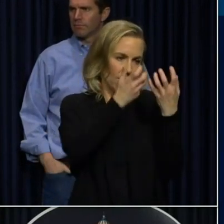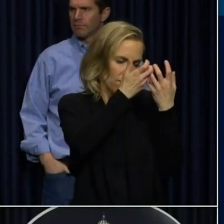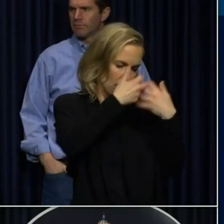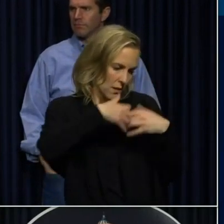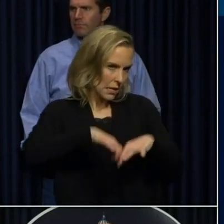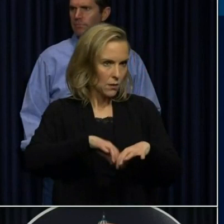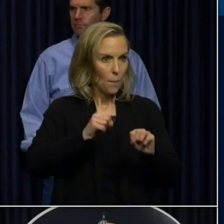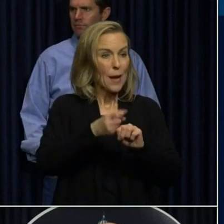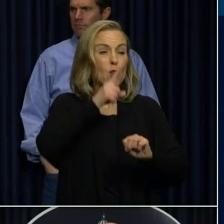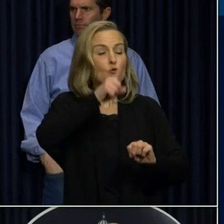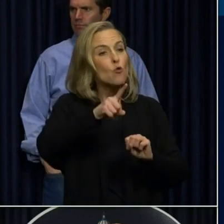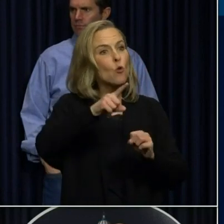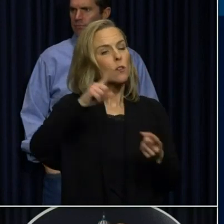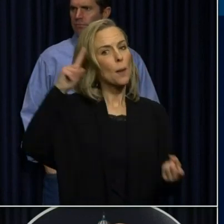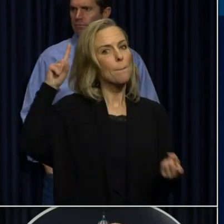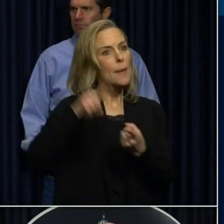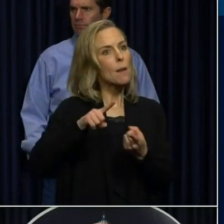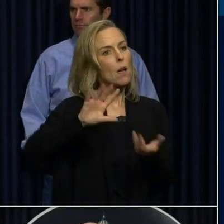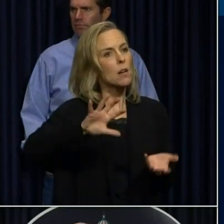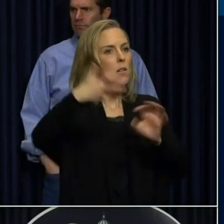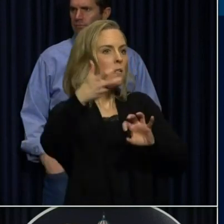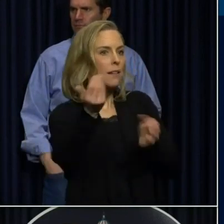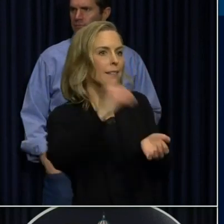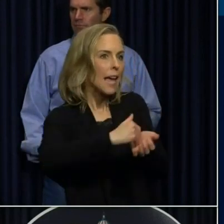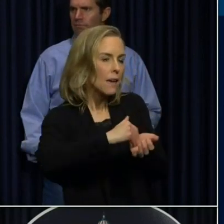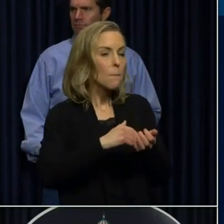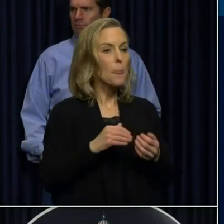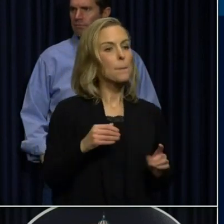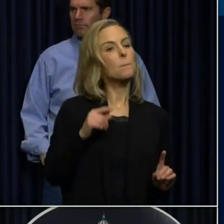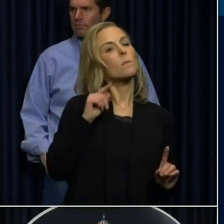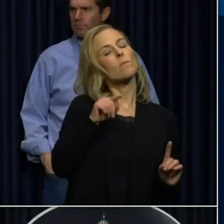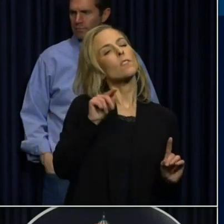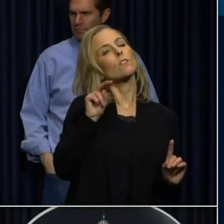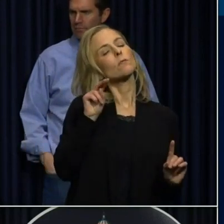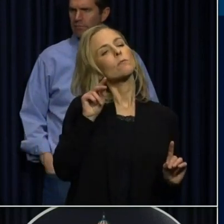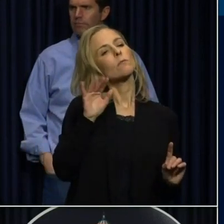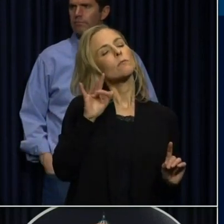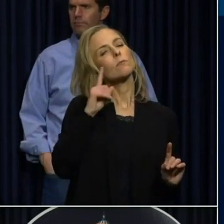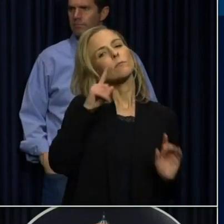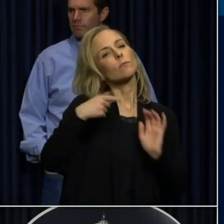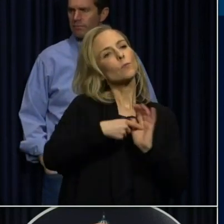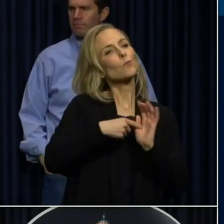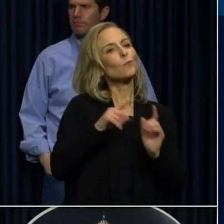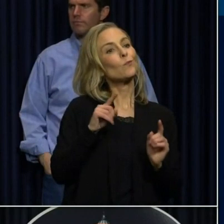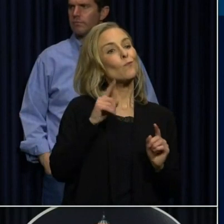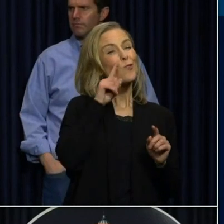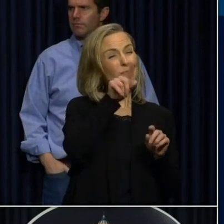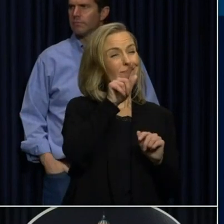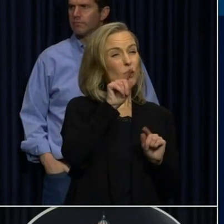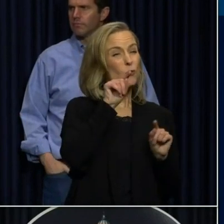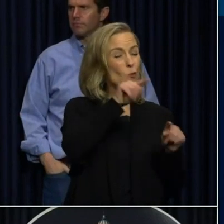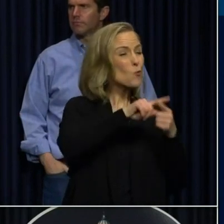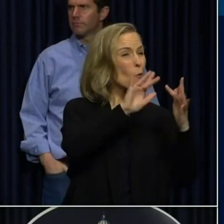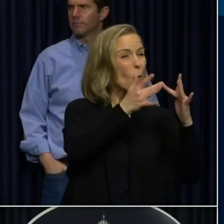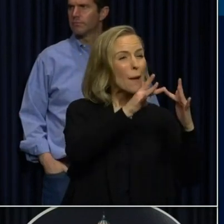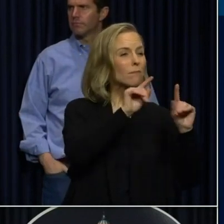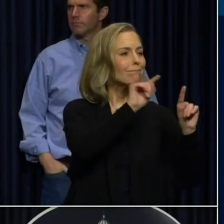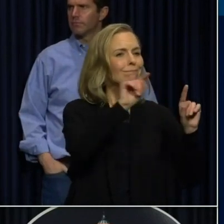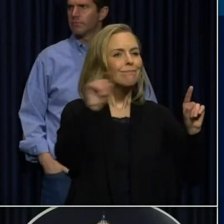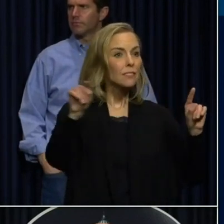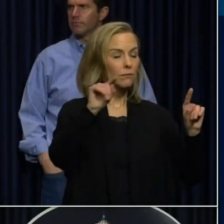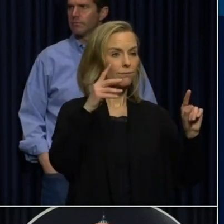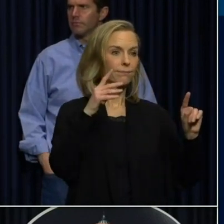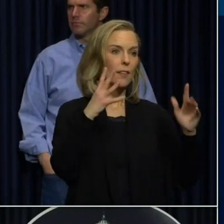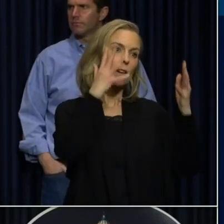to minimize disruptions. Now I'm going to tell you, if you go to any of these publicly available websites, you can see